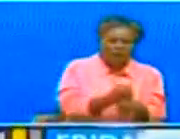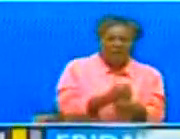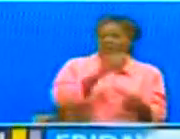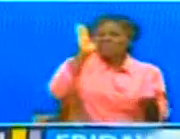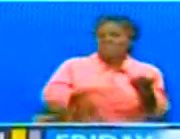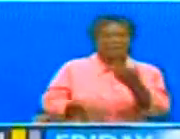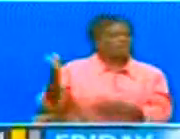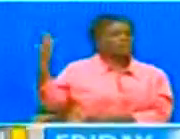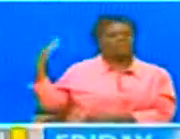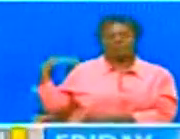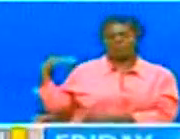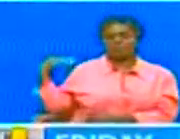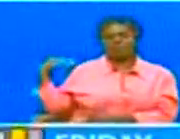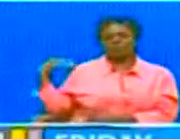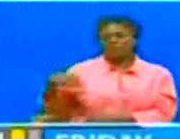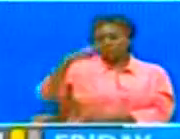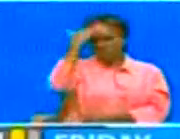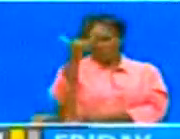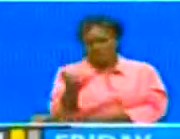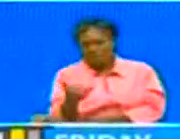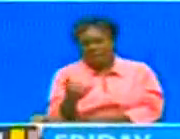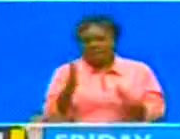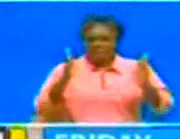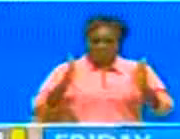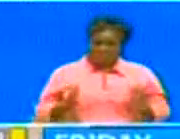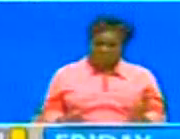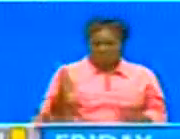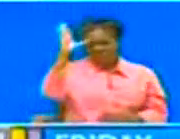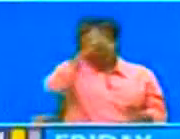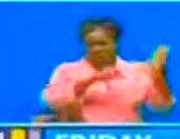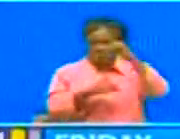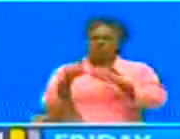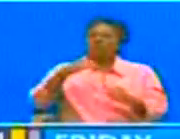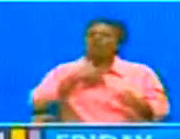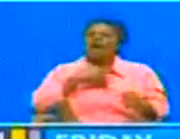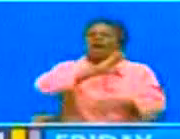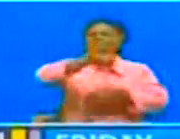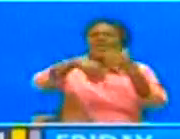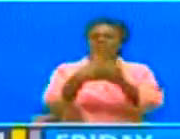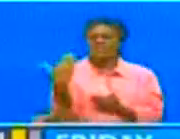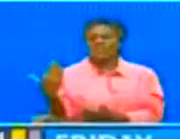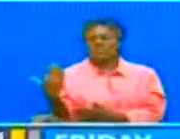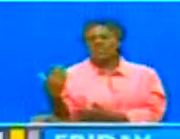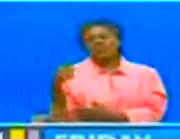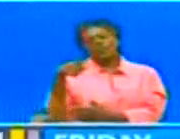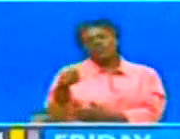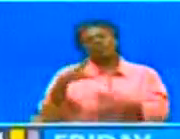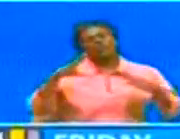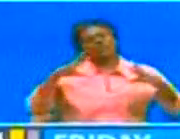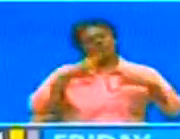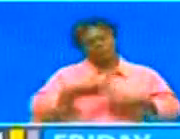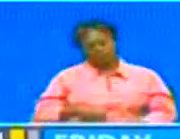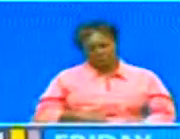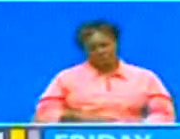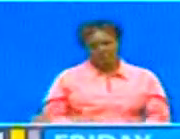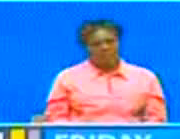worked ever before. And why is that? Someone would, you know, assume that right now you have everything figured out. I've never arrived. Back in your corner office.